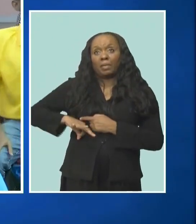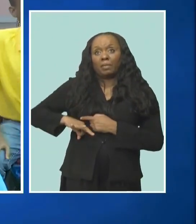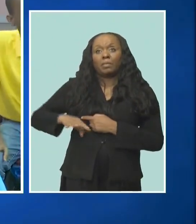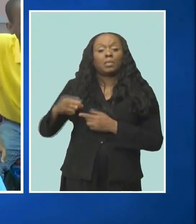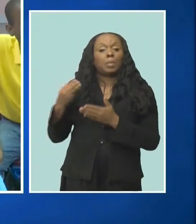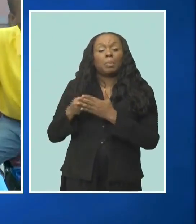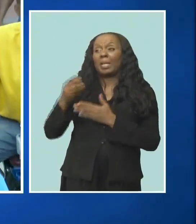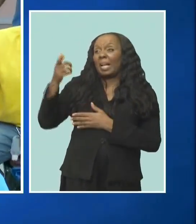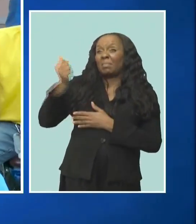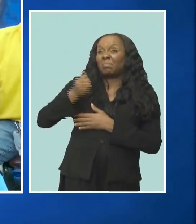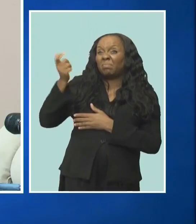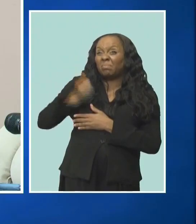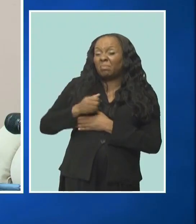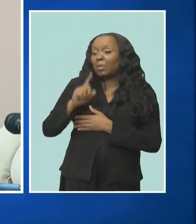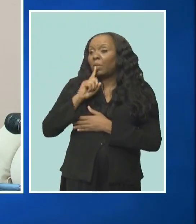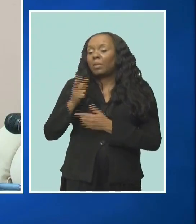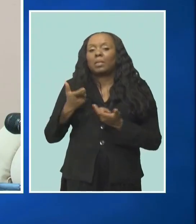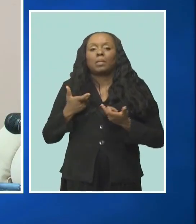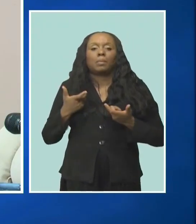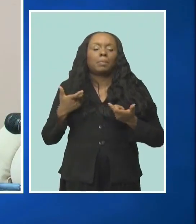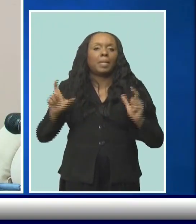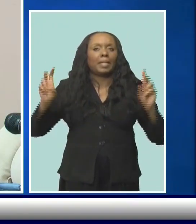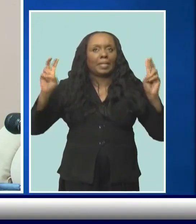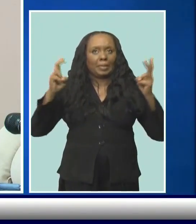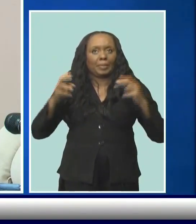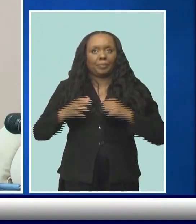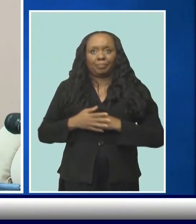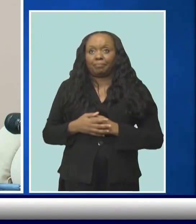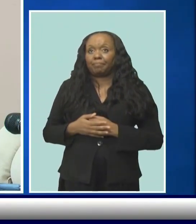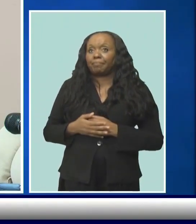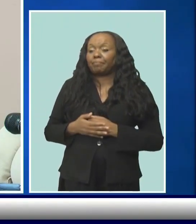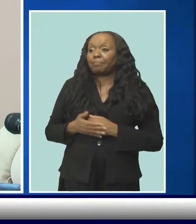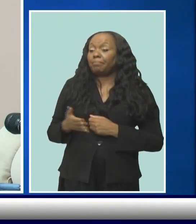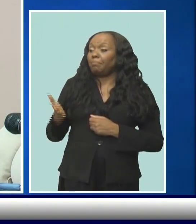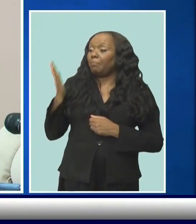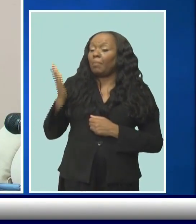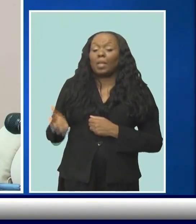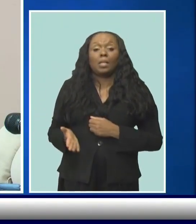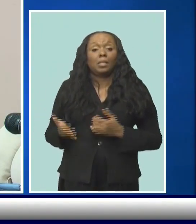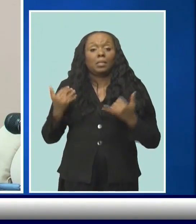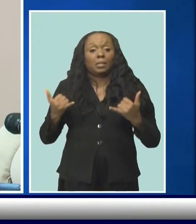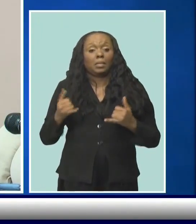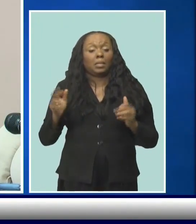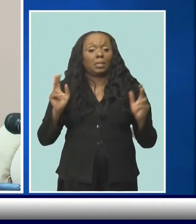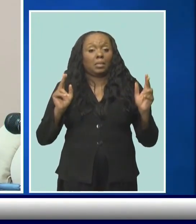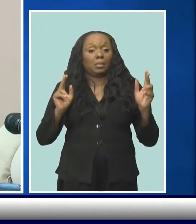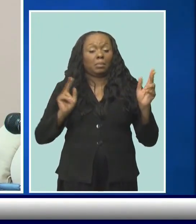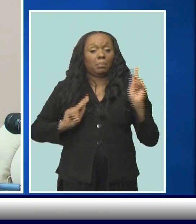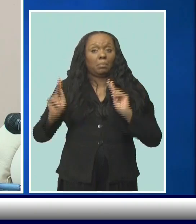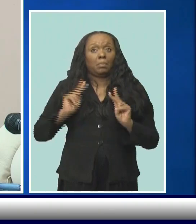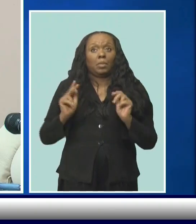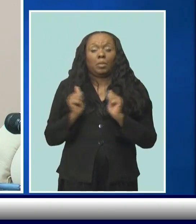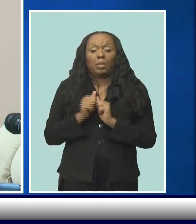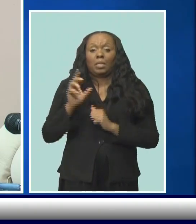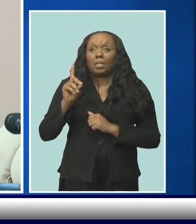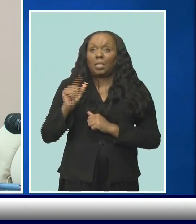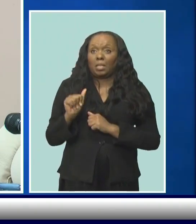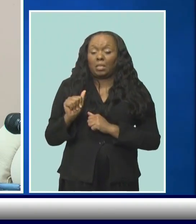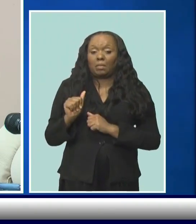a bugbear for decades. It was mentioned earlier today, there are people with disabilities who avoid